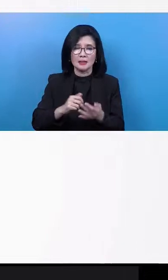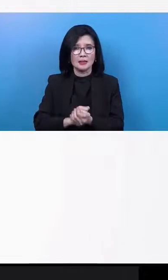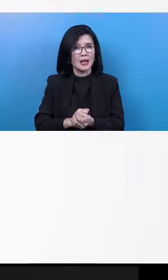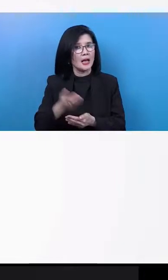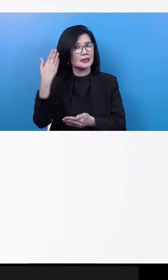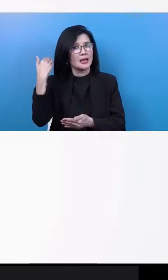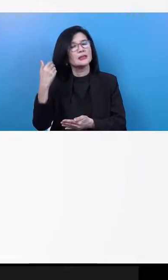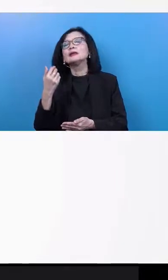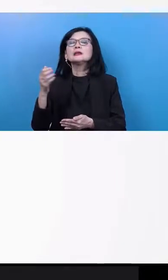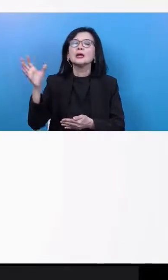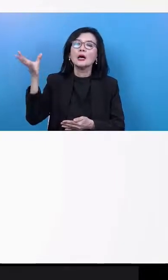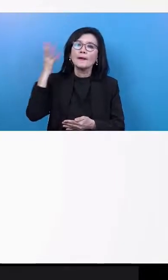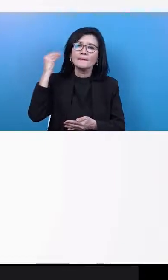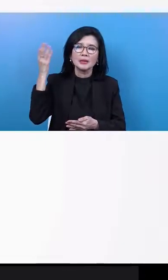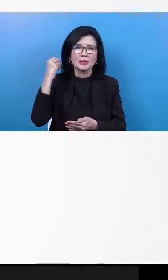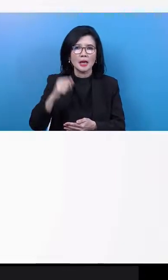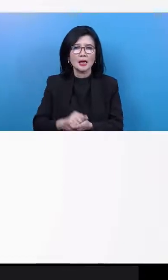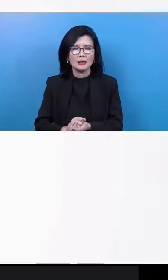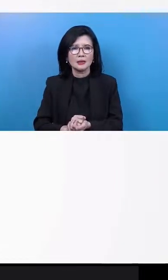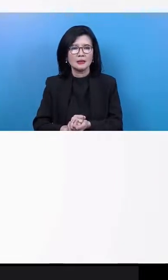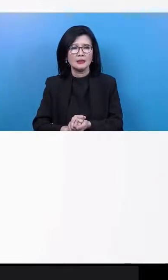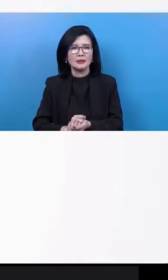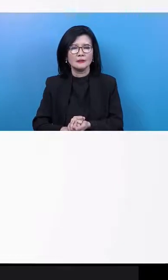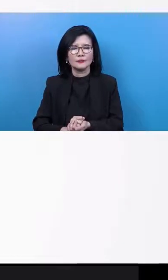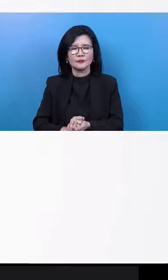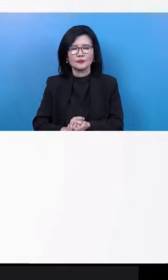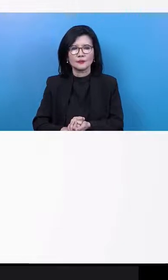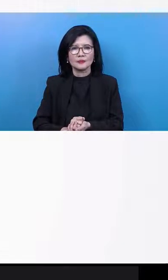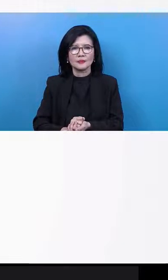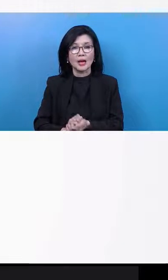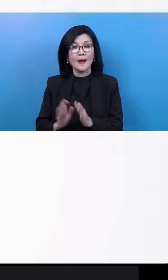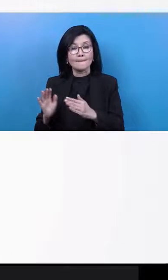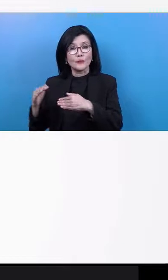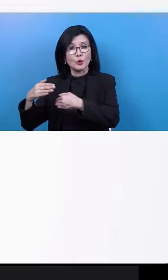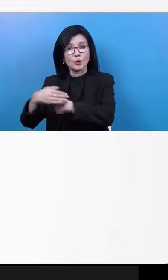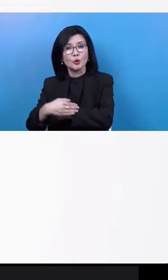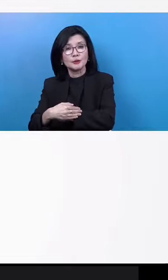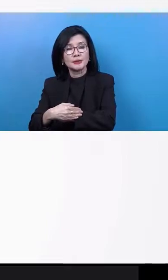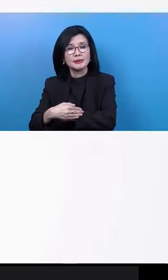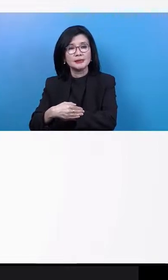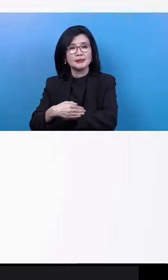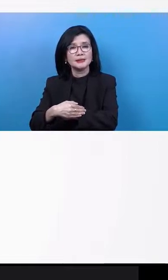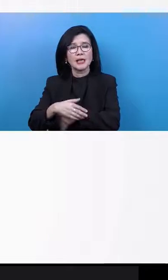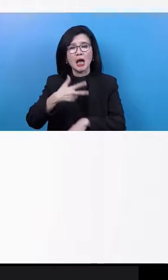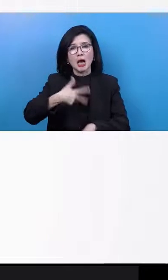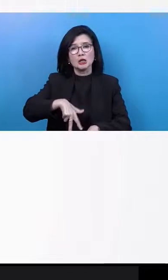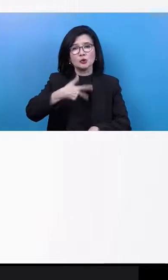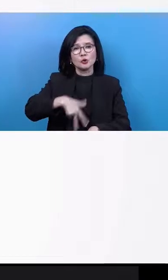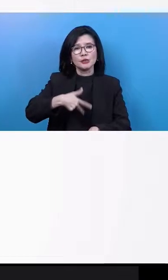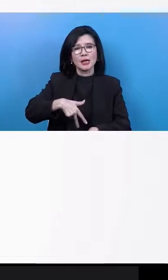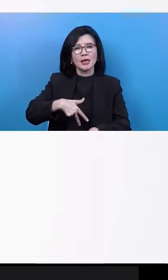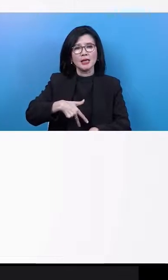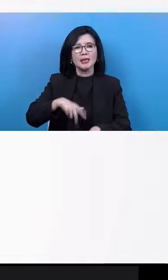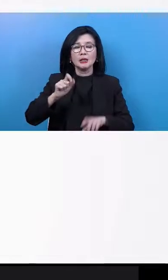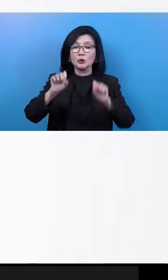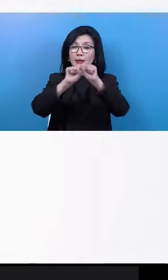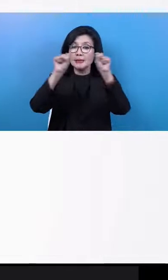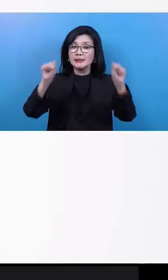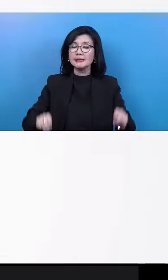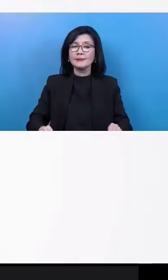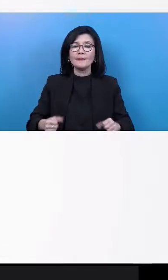a very strong mechanism. But I'd also like to, again, draw your attention to the fact that